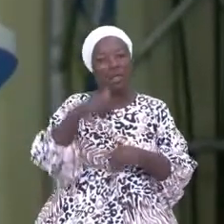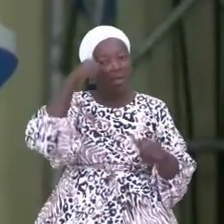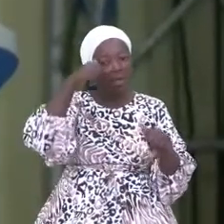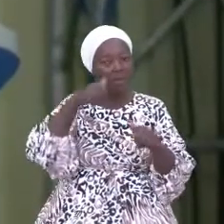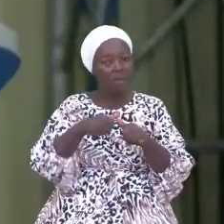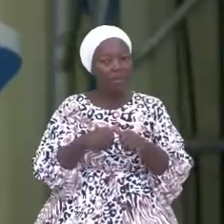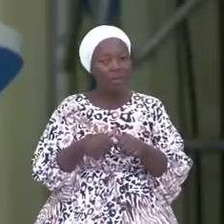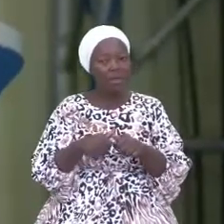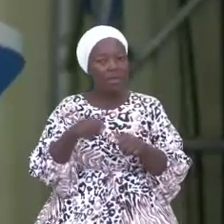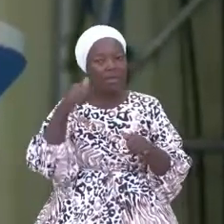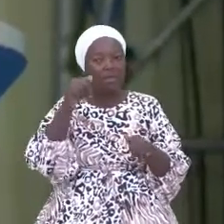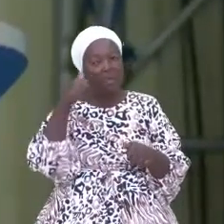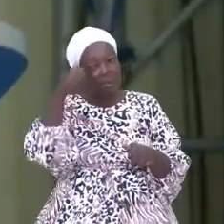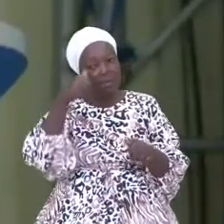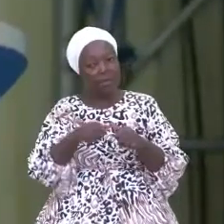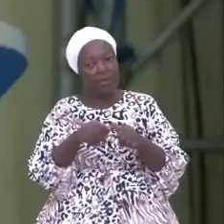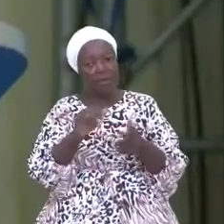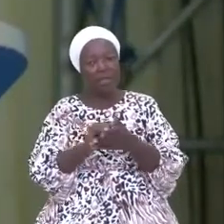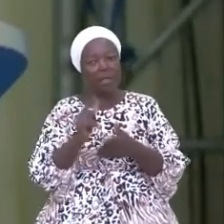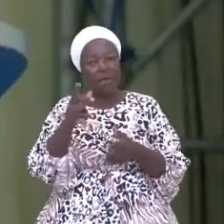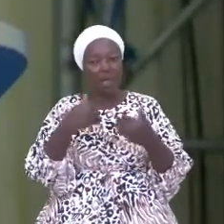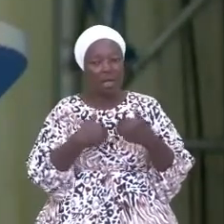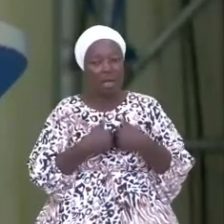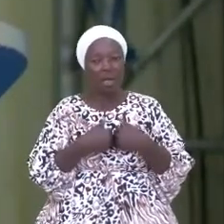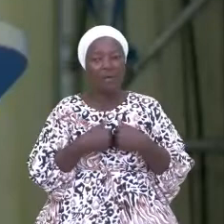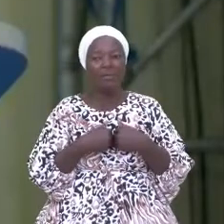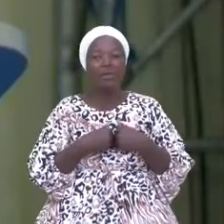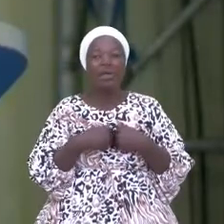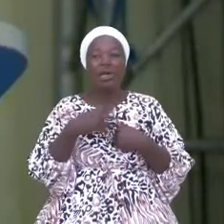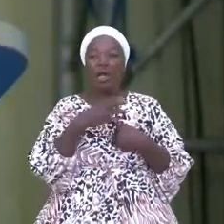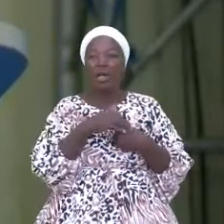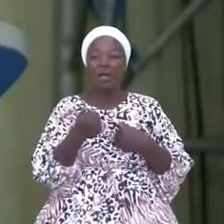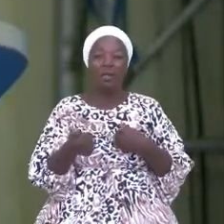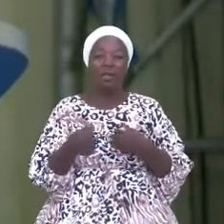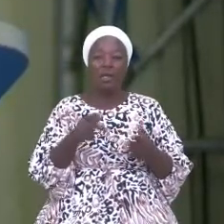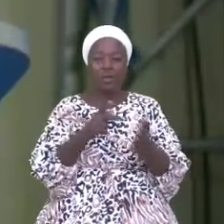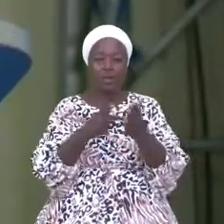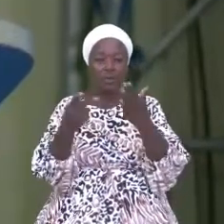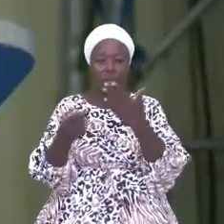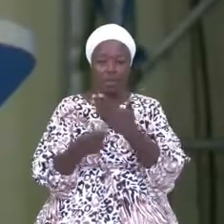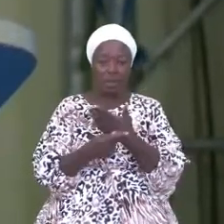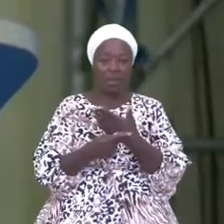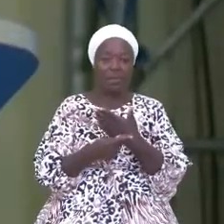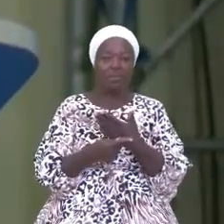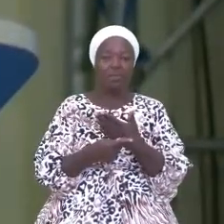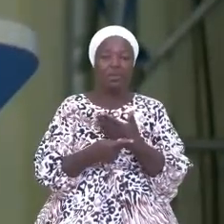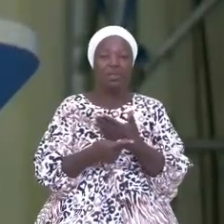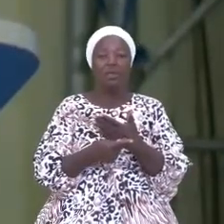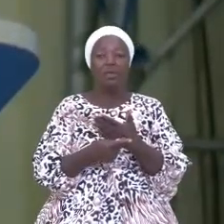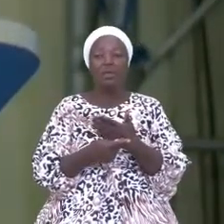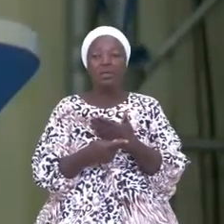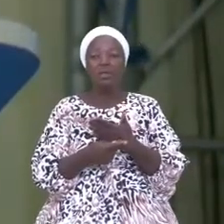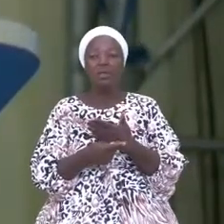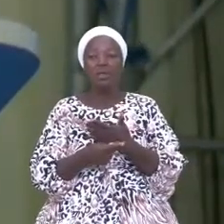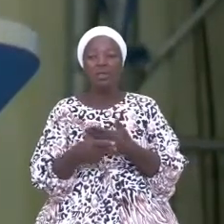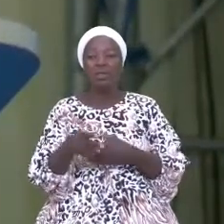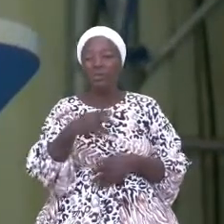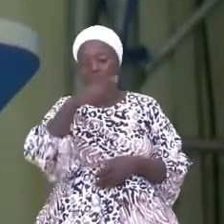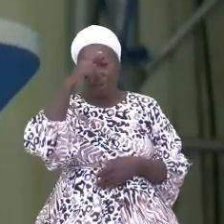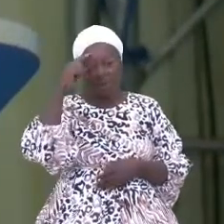will also be global convocation program. Our Father in the Lord is moving to